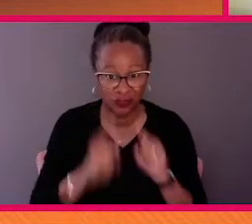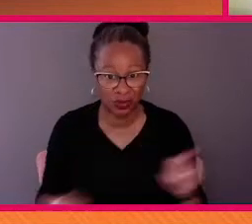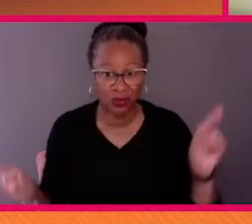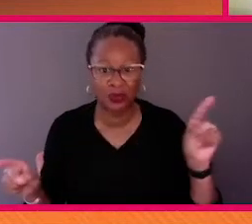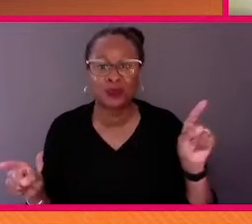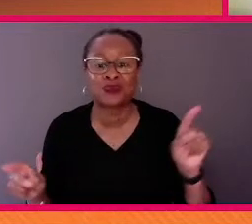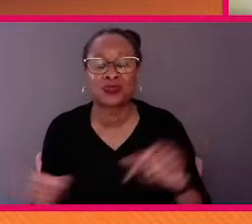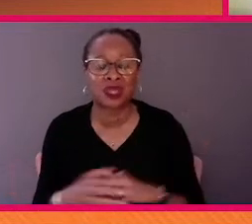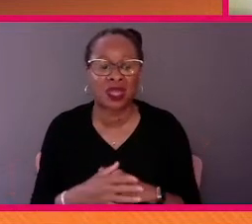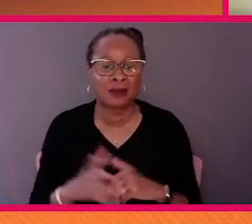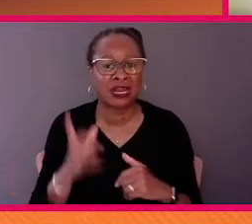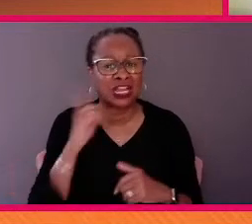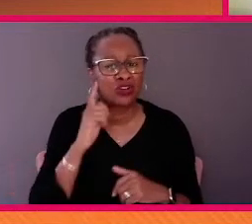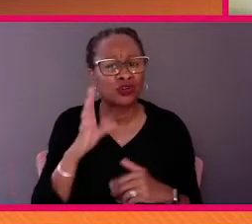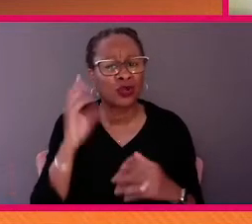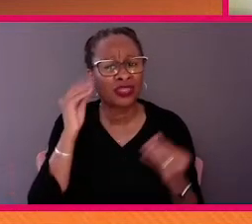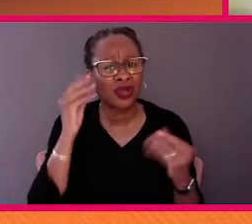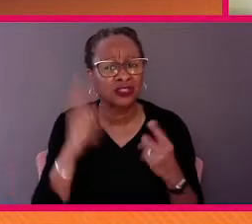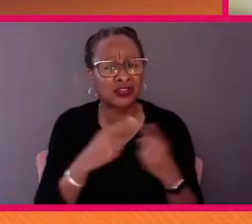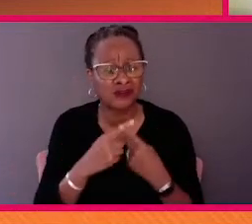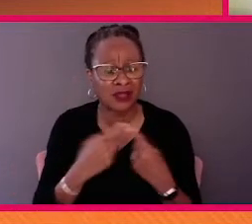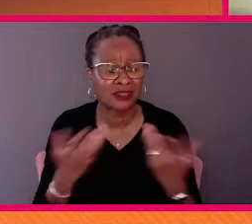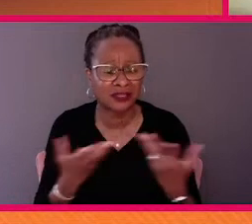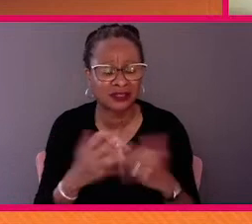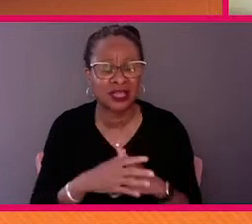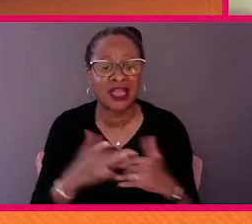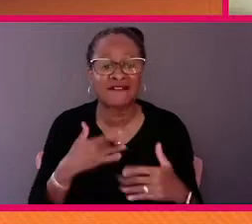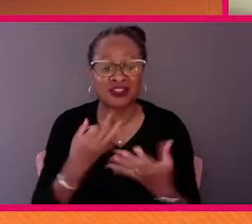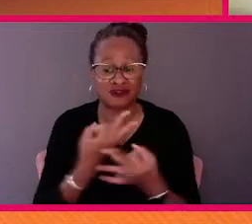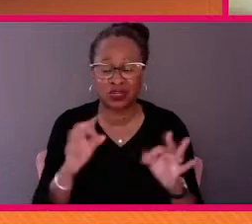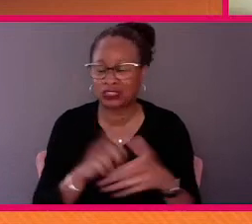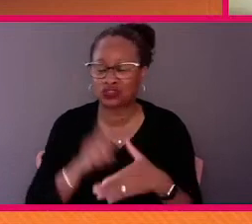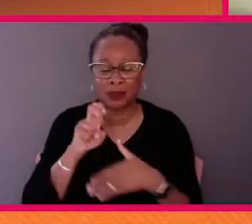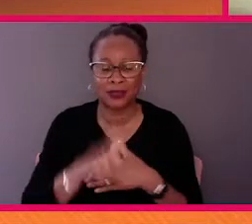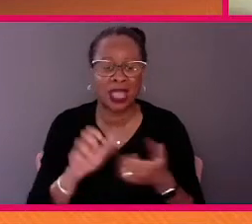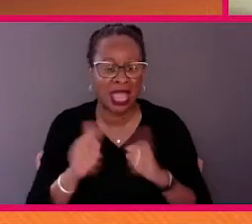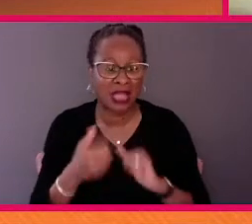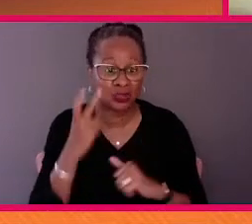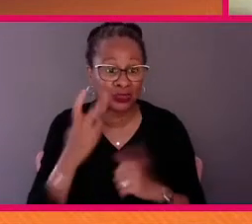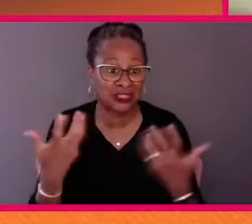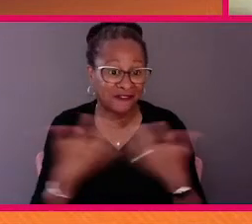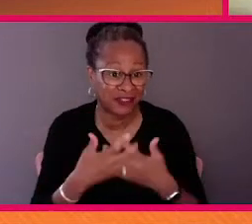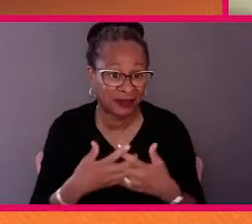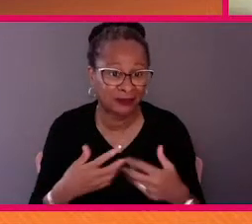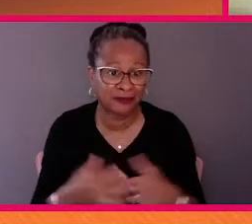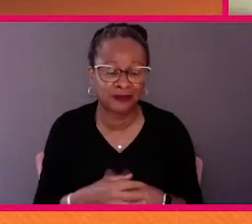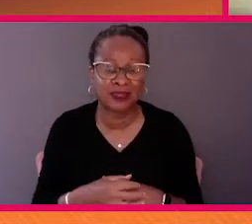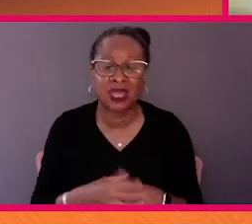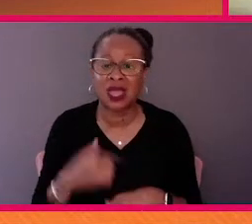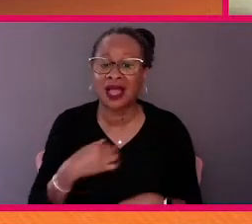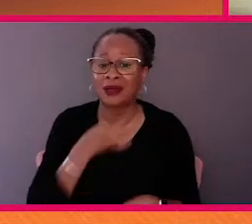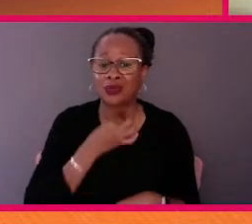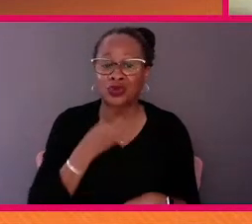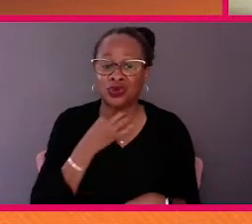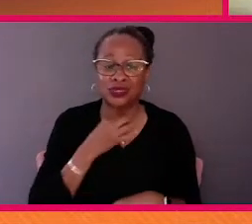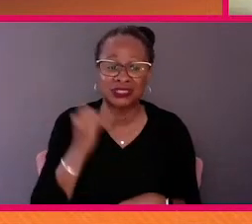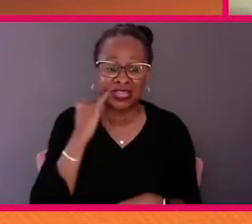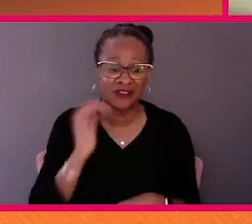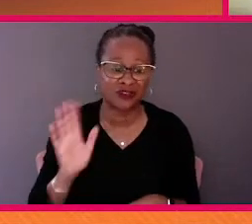your thoughts around this, and feel free to jump in however y'all see fit. I'm just curious whether your